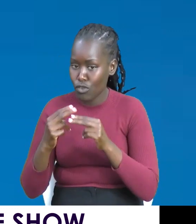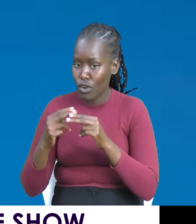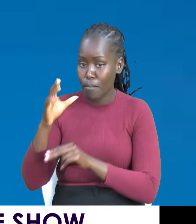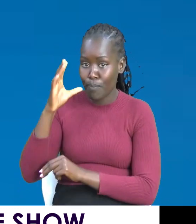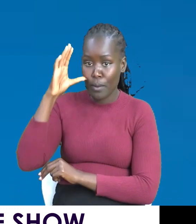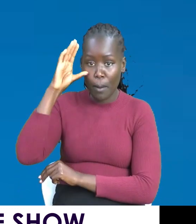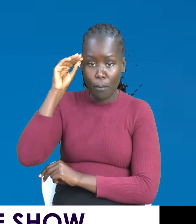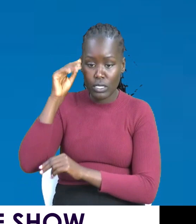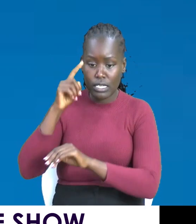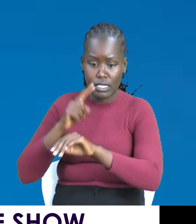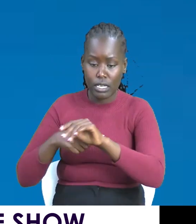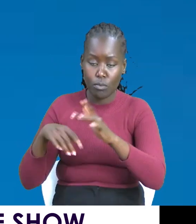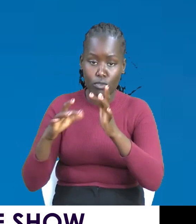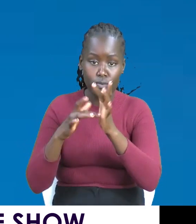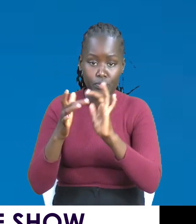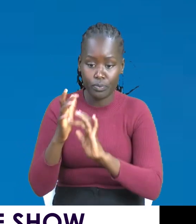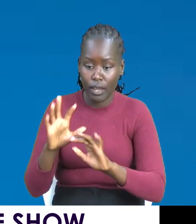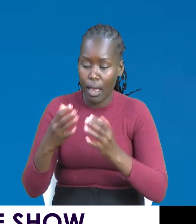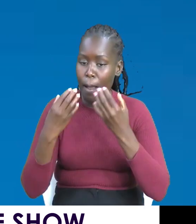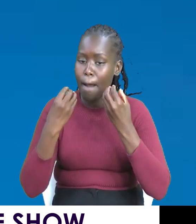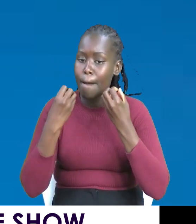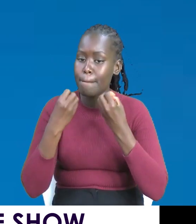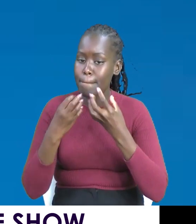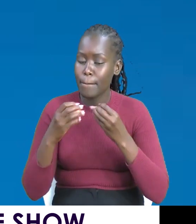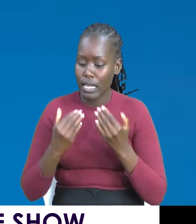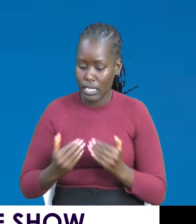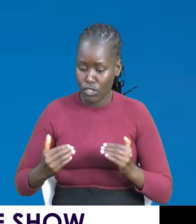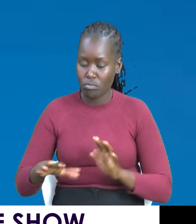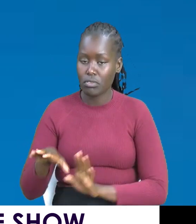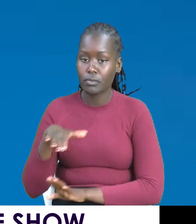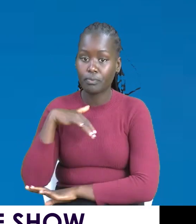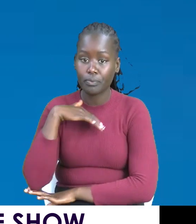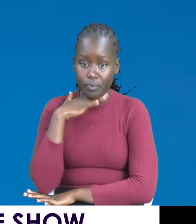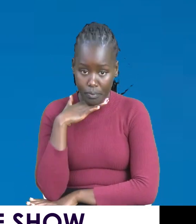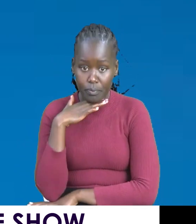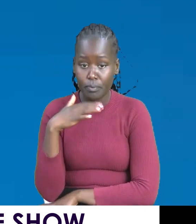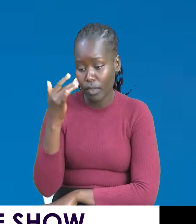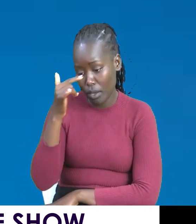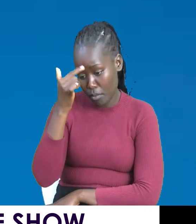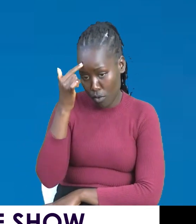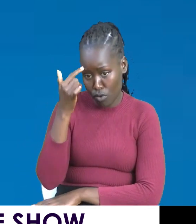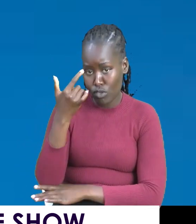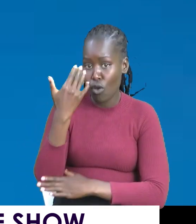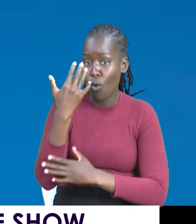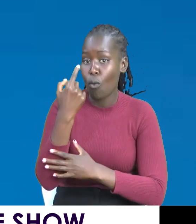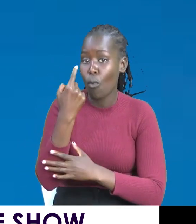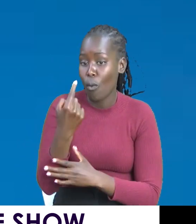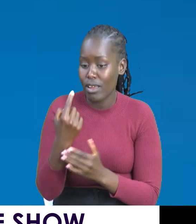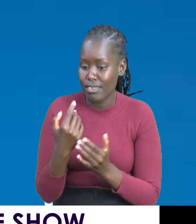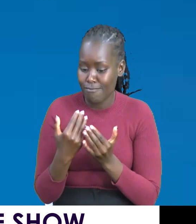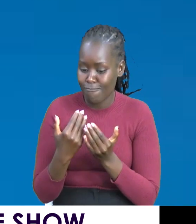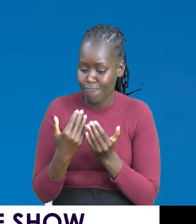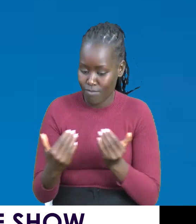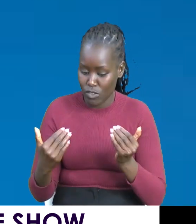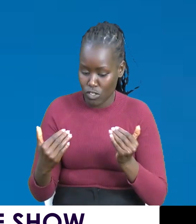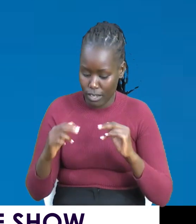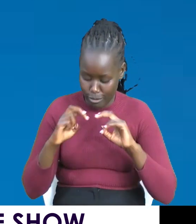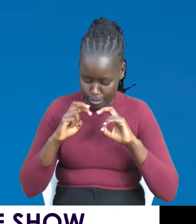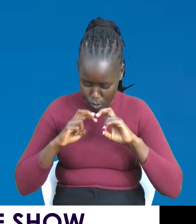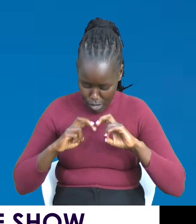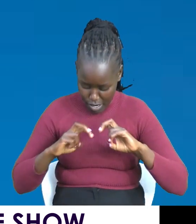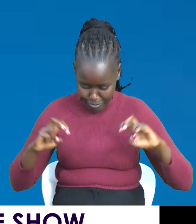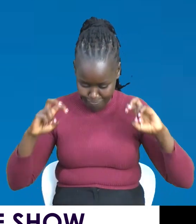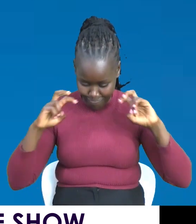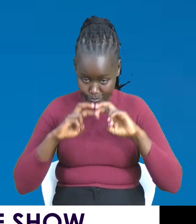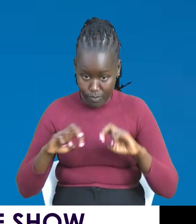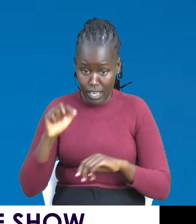the time of Jesus, so many children had to die just because one child was being sought after. This